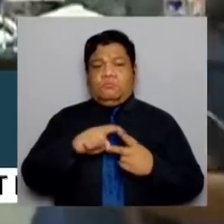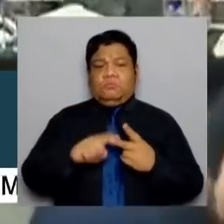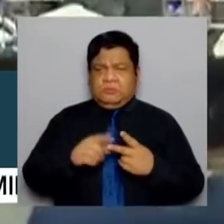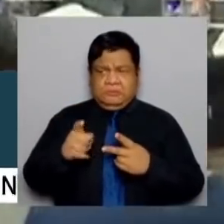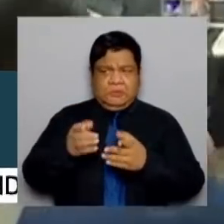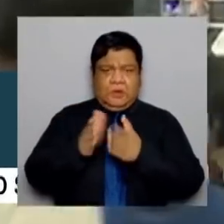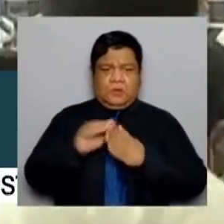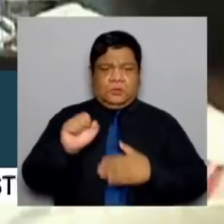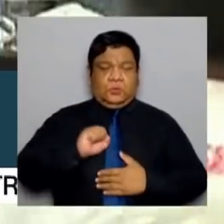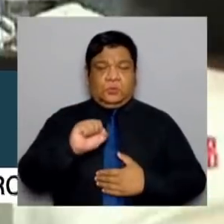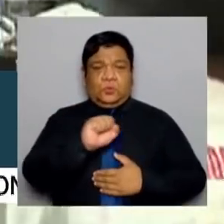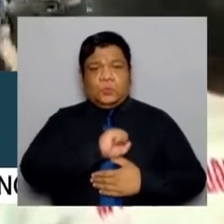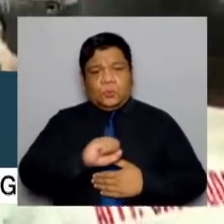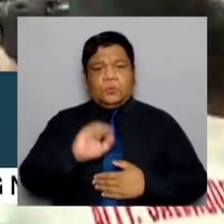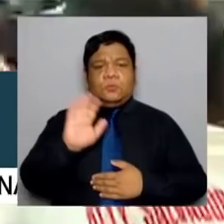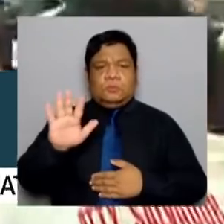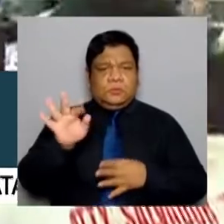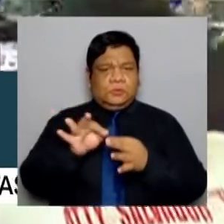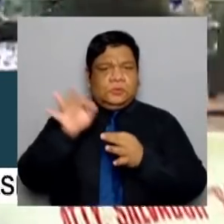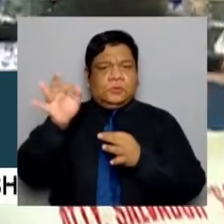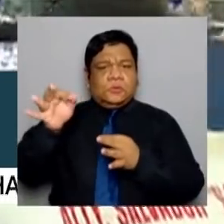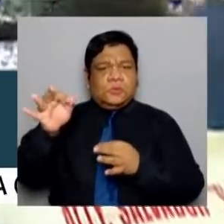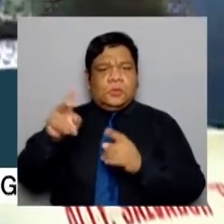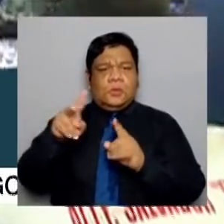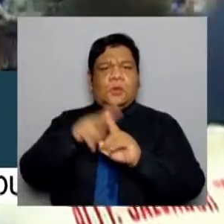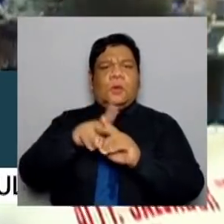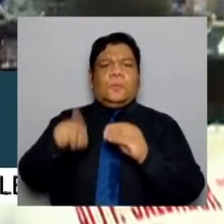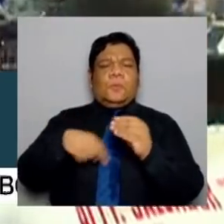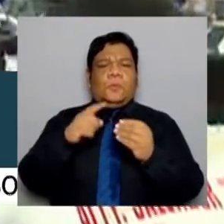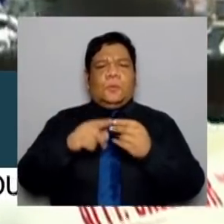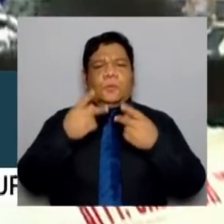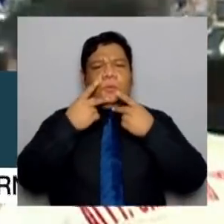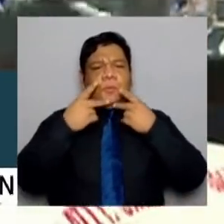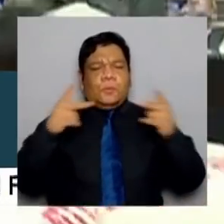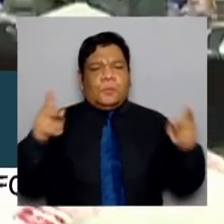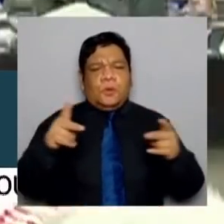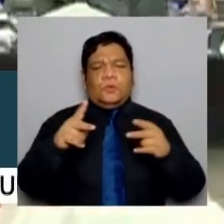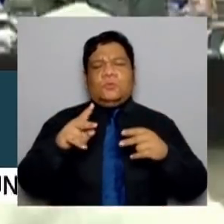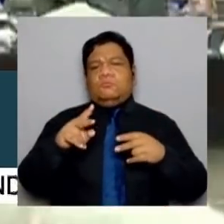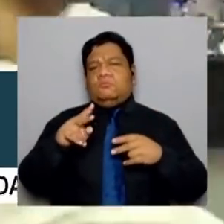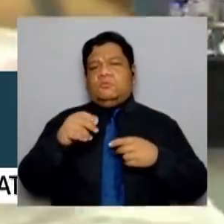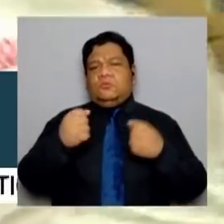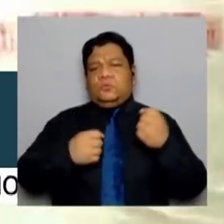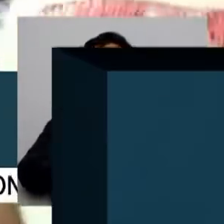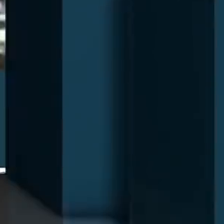senatorial bets delay the implementation of the Public Utility Vehicle Modernization Program.